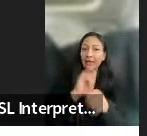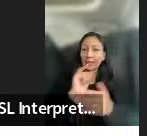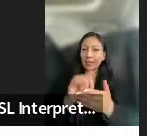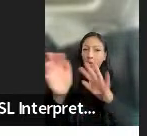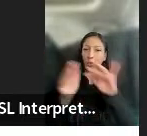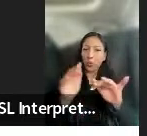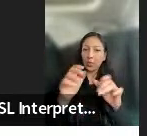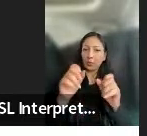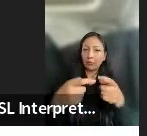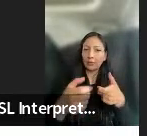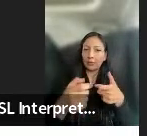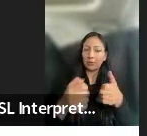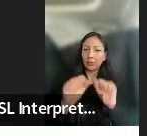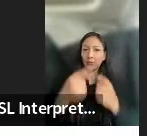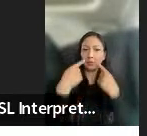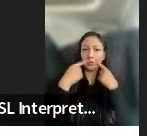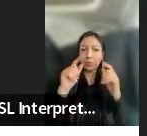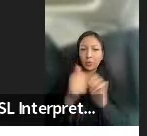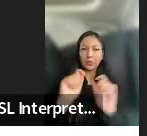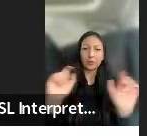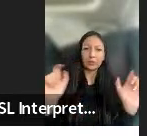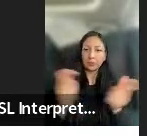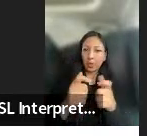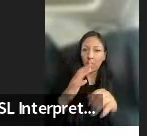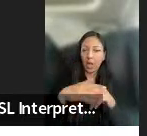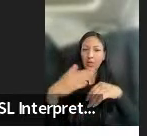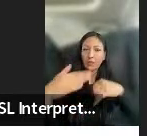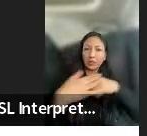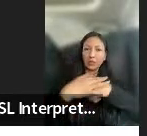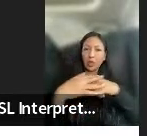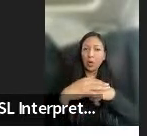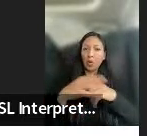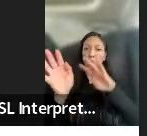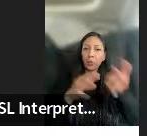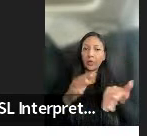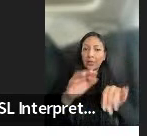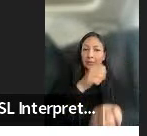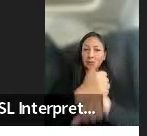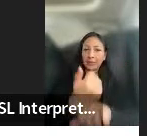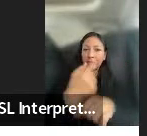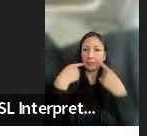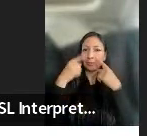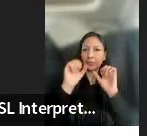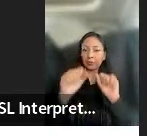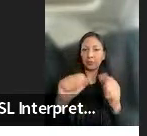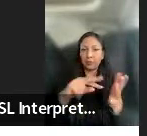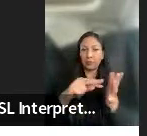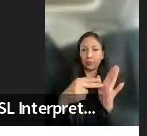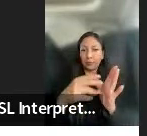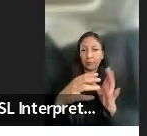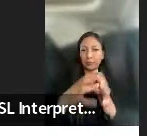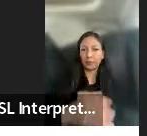make relatively small onshore wind installations viable and meaningful.